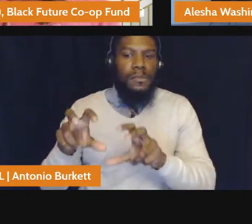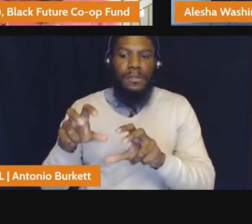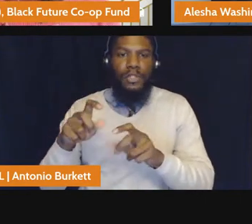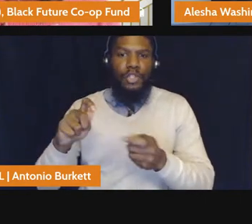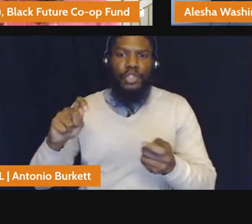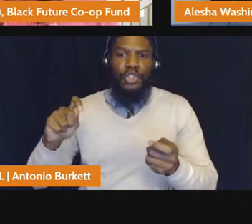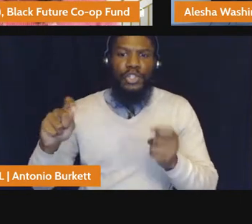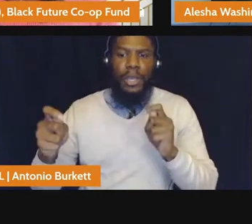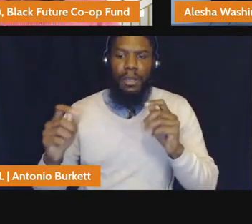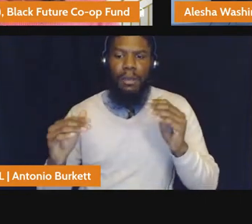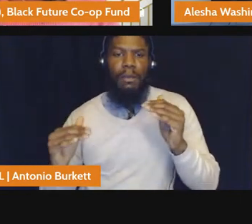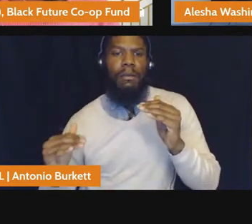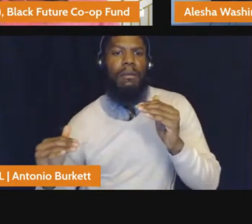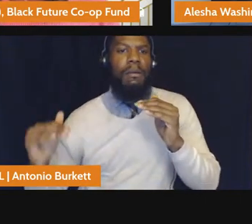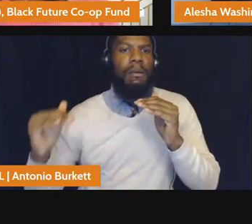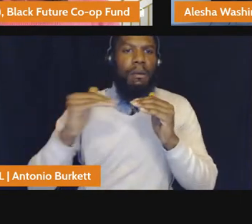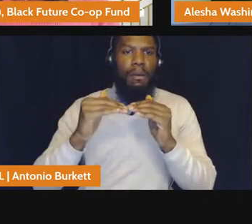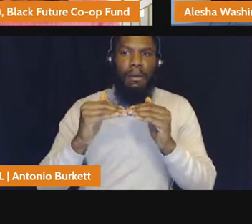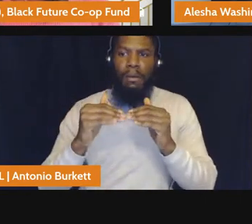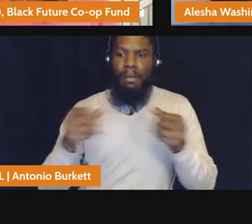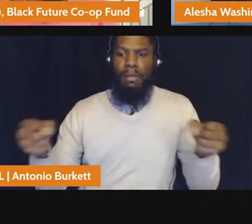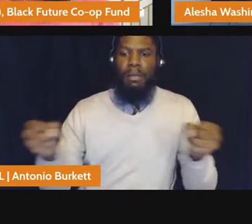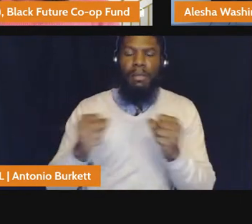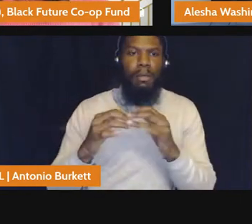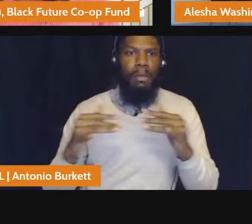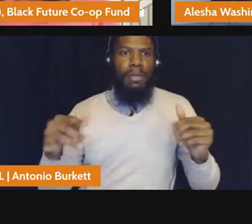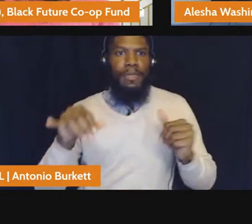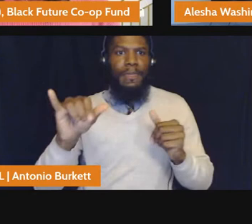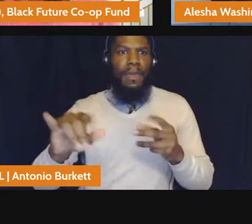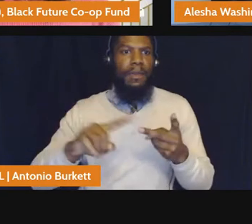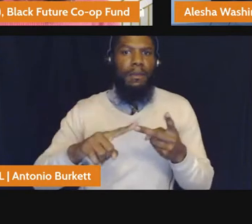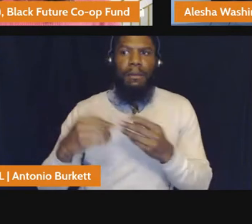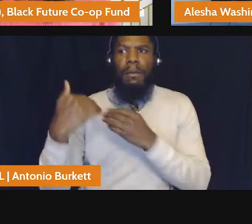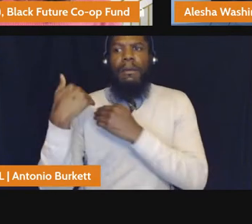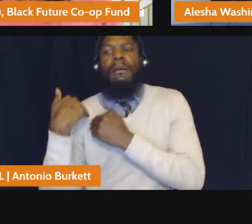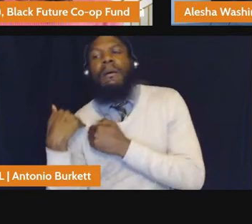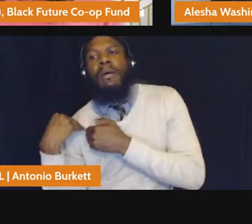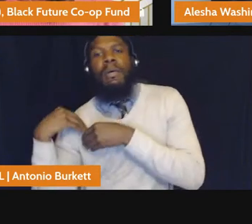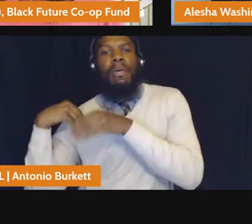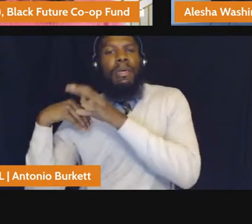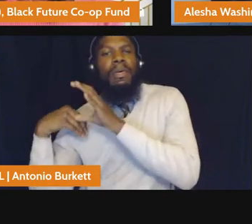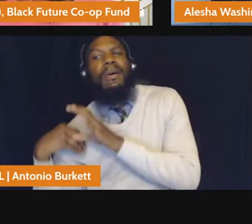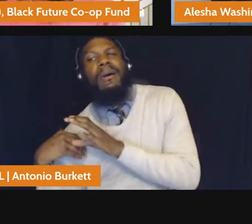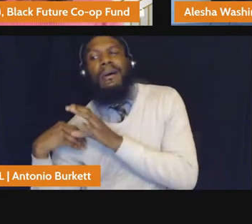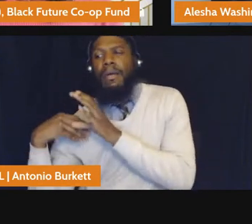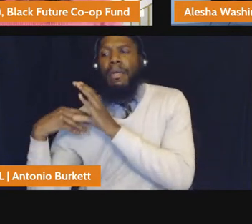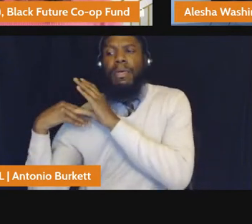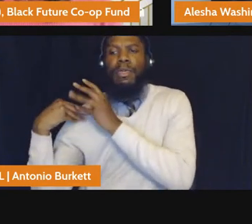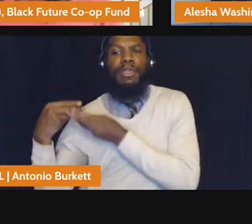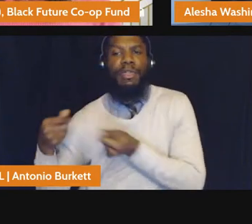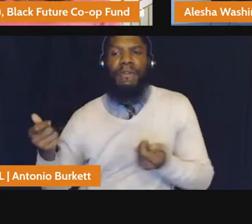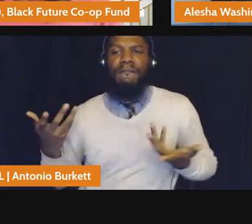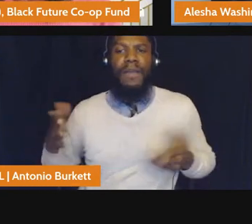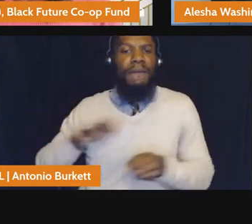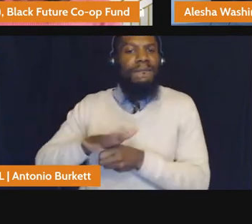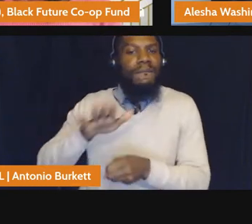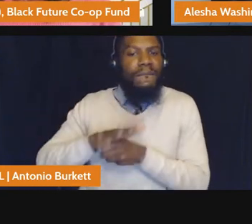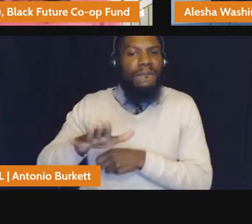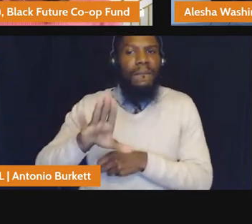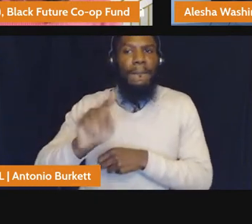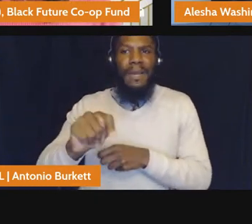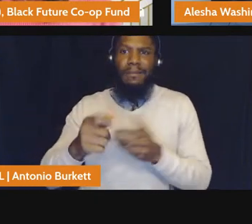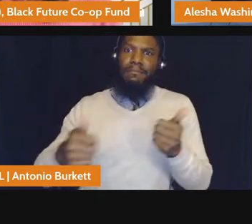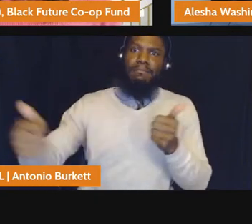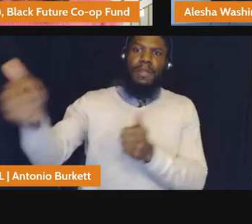cannot carry that burden, that we need our allies, dominant culture, to step up and play their